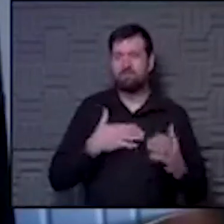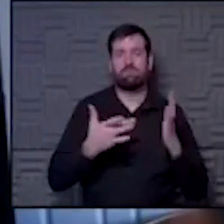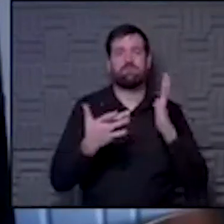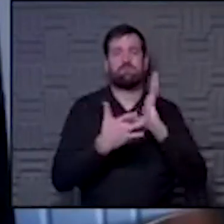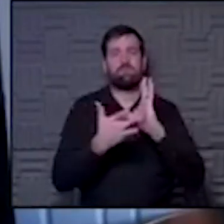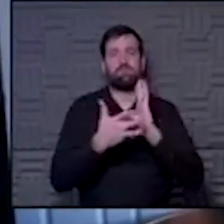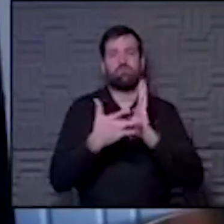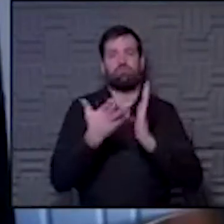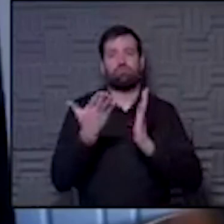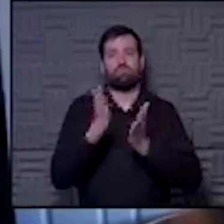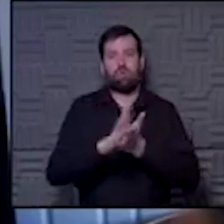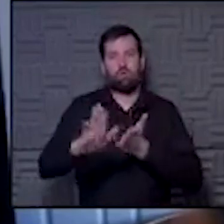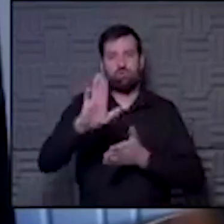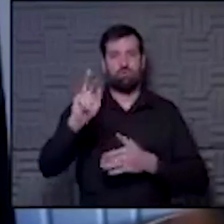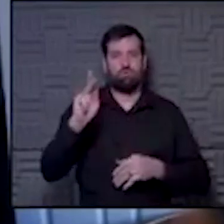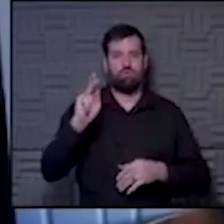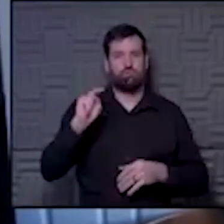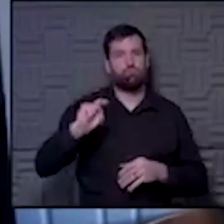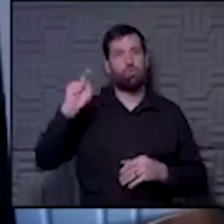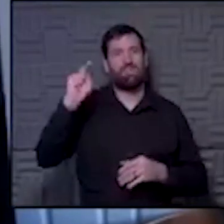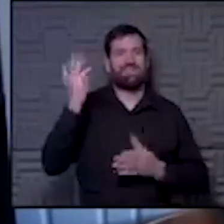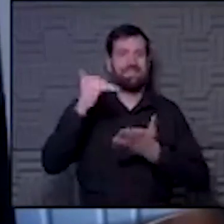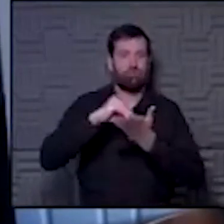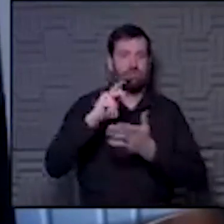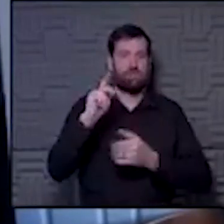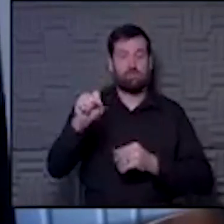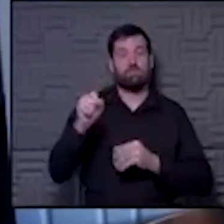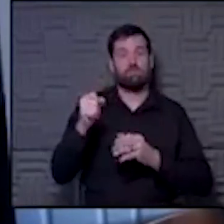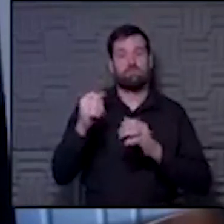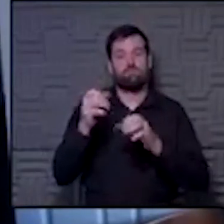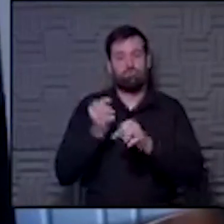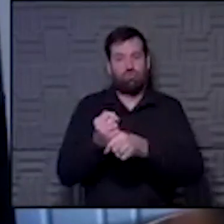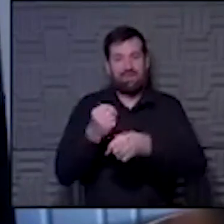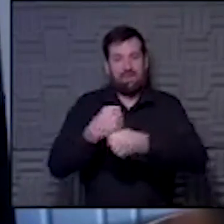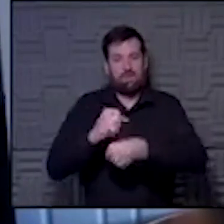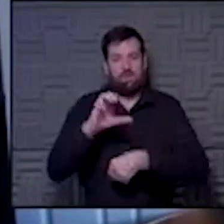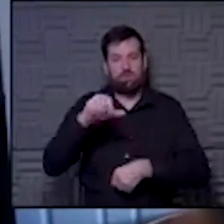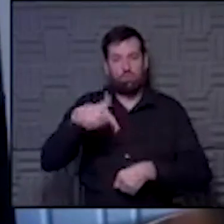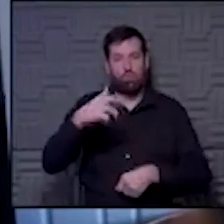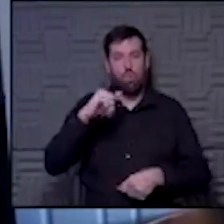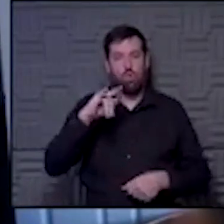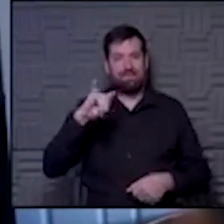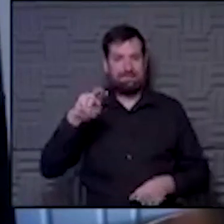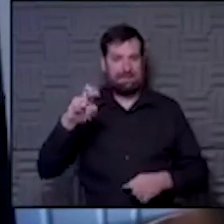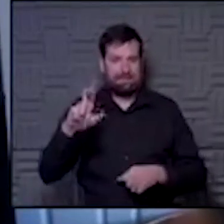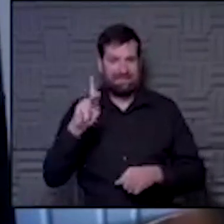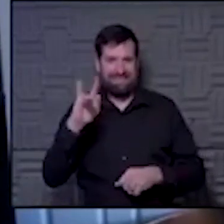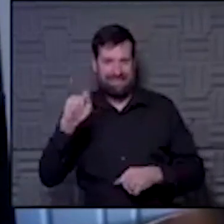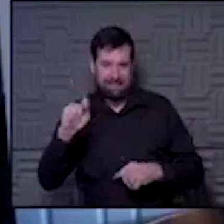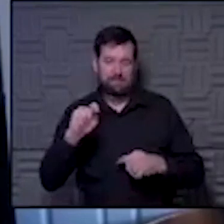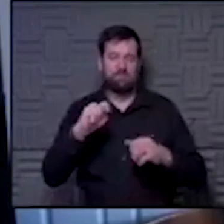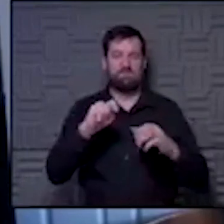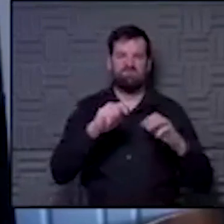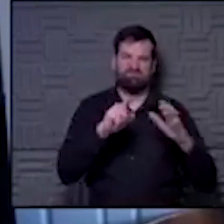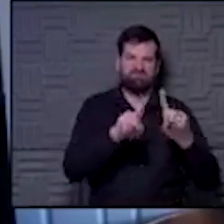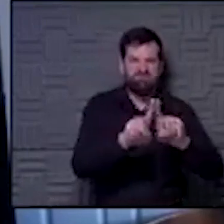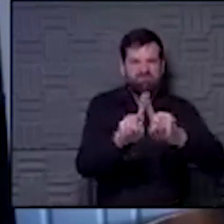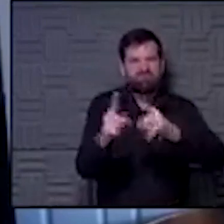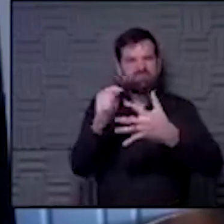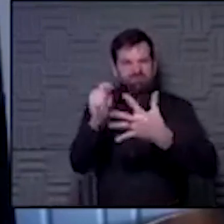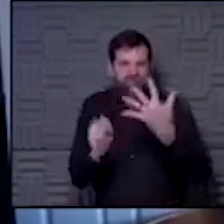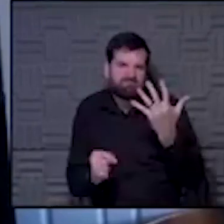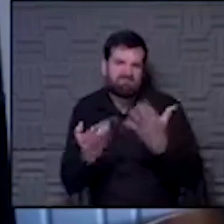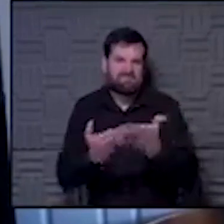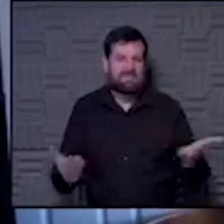central Kansas, they have created quarantine kits, so boxes with goodies, toiletries, basic necessities, some